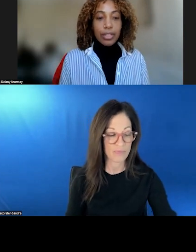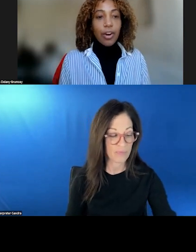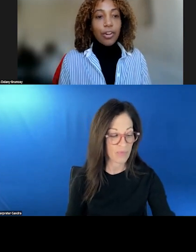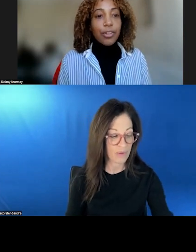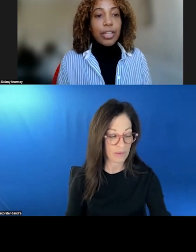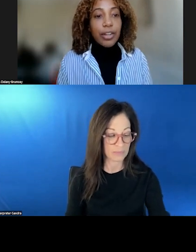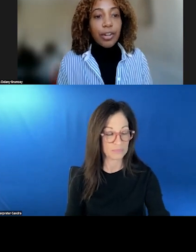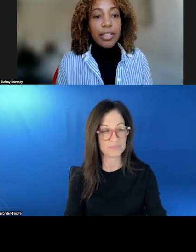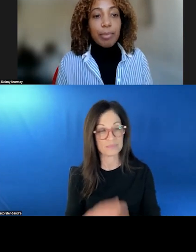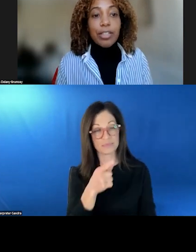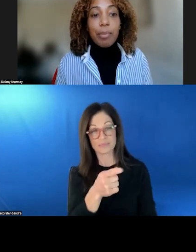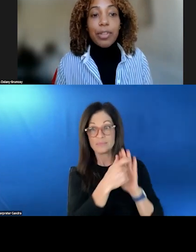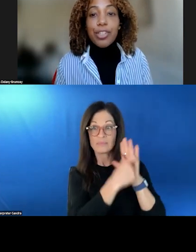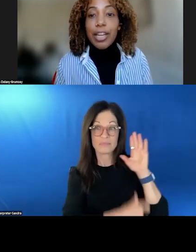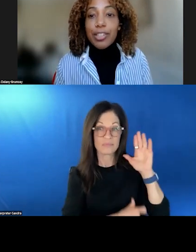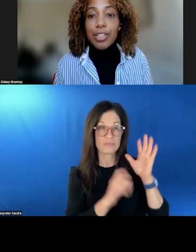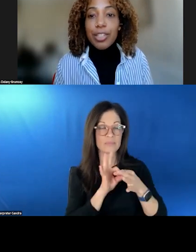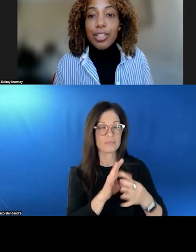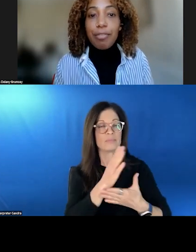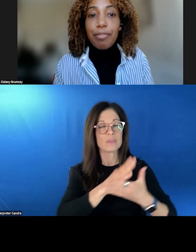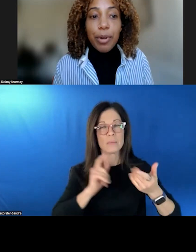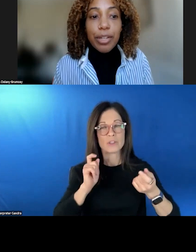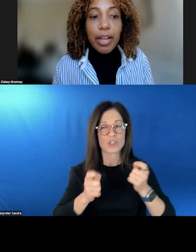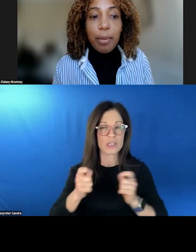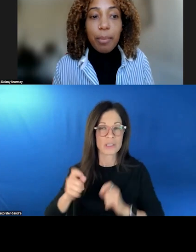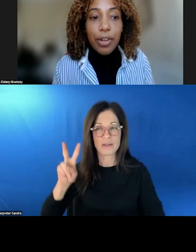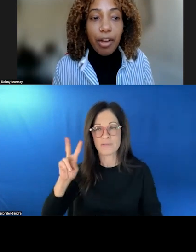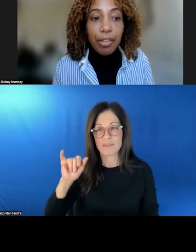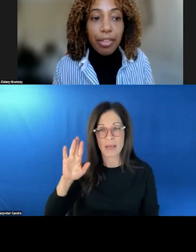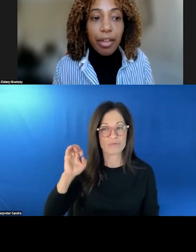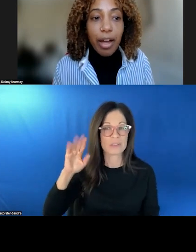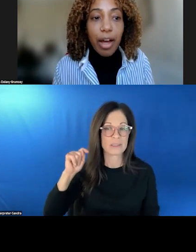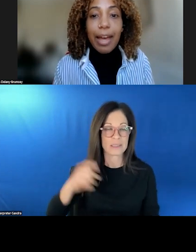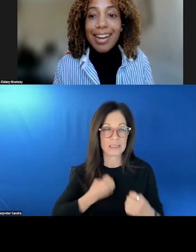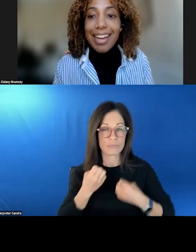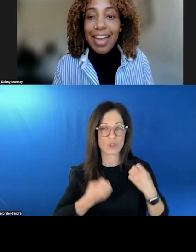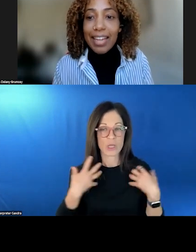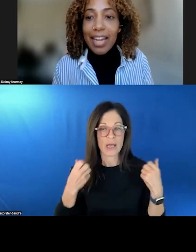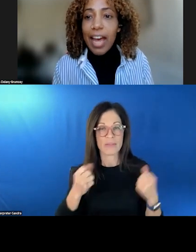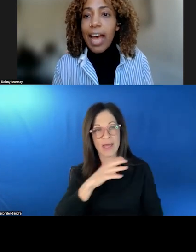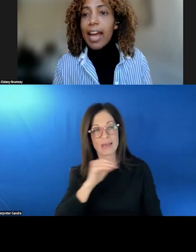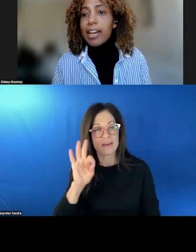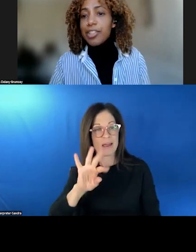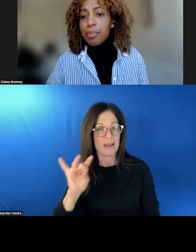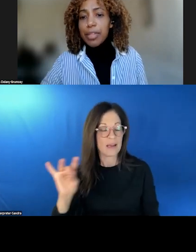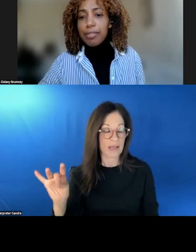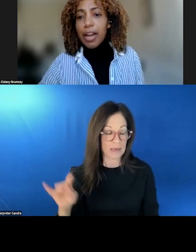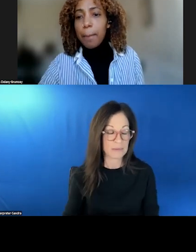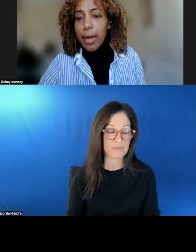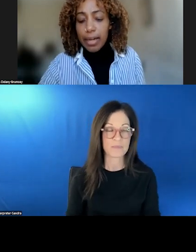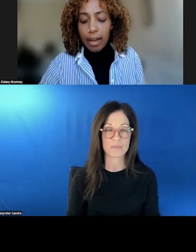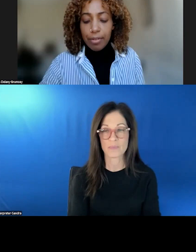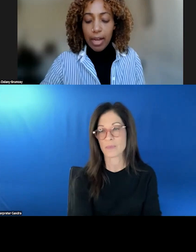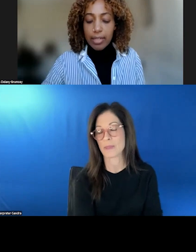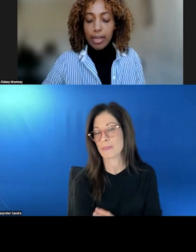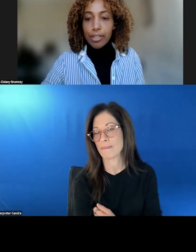This article here is about some of the changes at Vibrant Emotional Health and 988. And I actually believe that I might